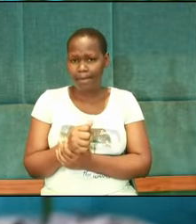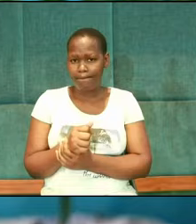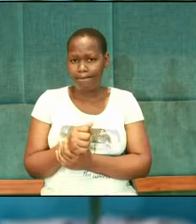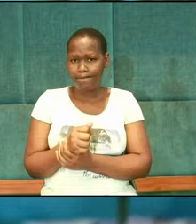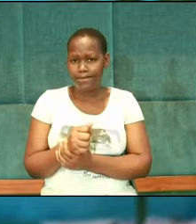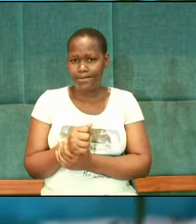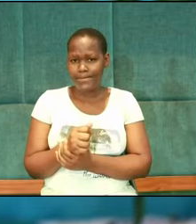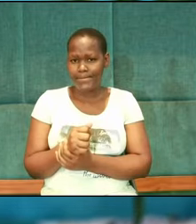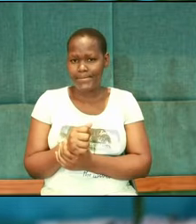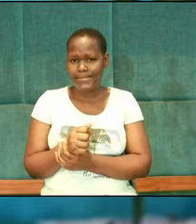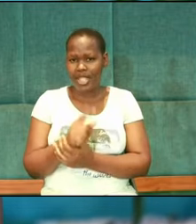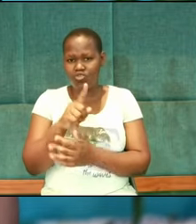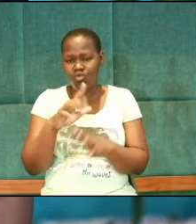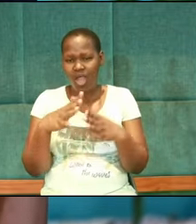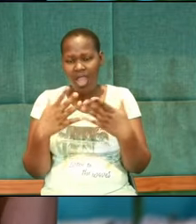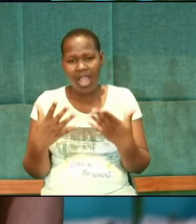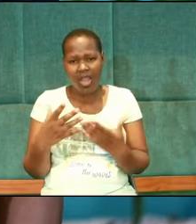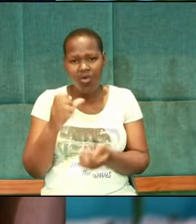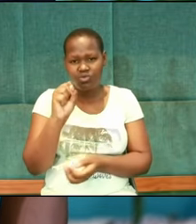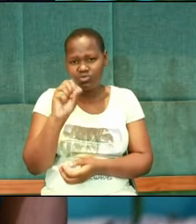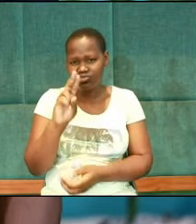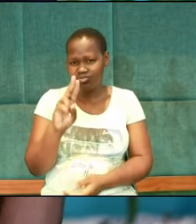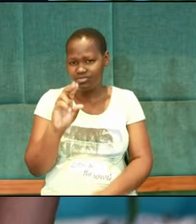Susan, how are you?